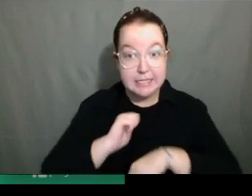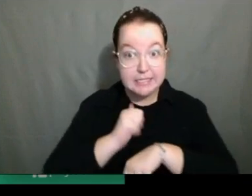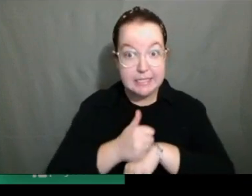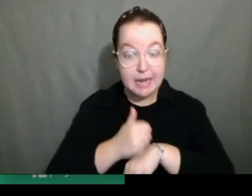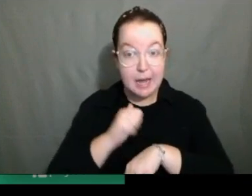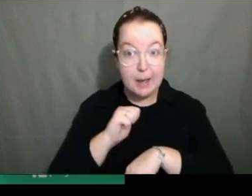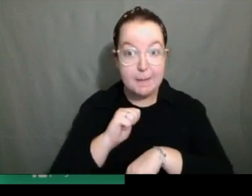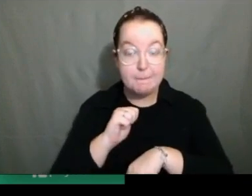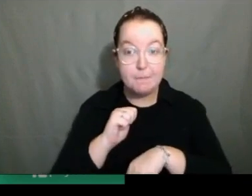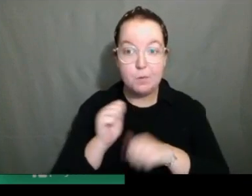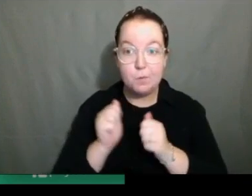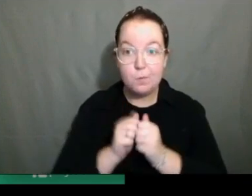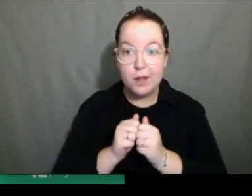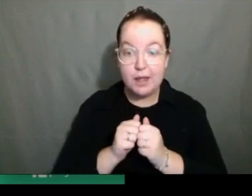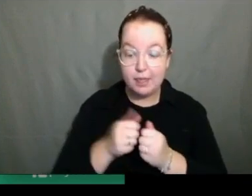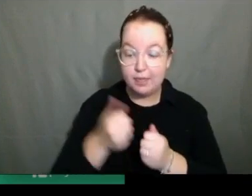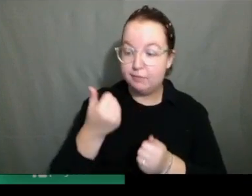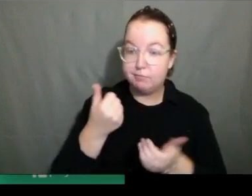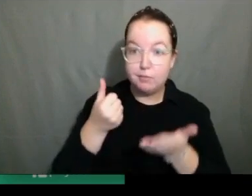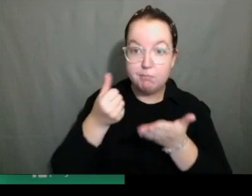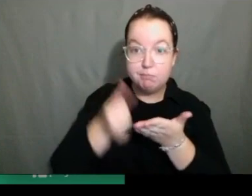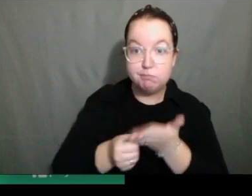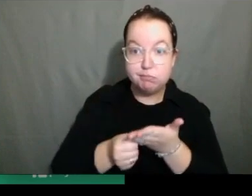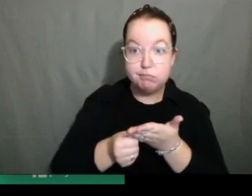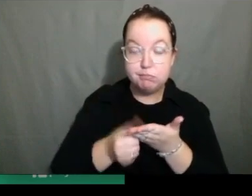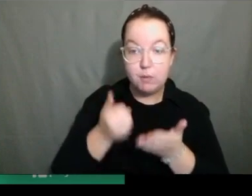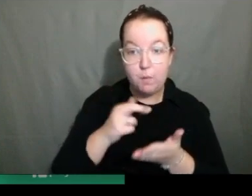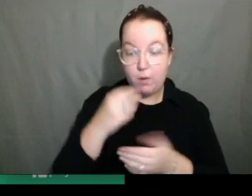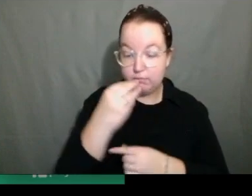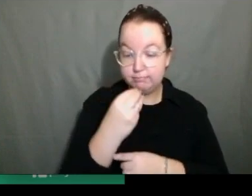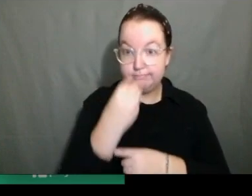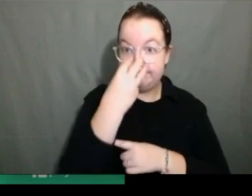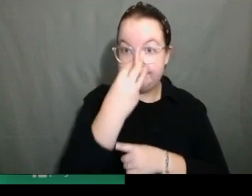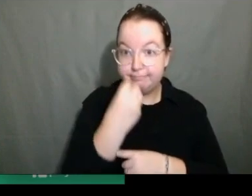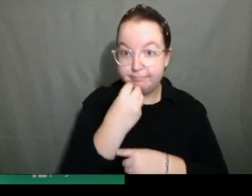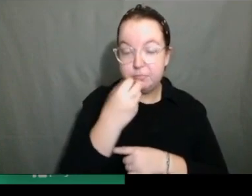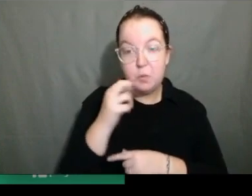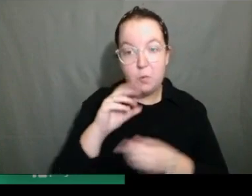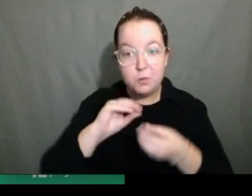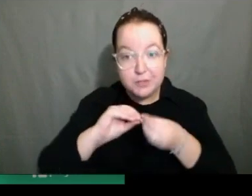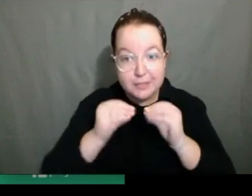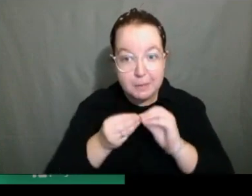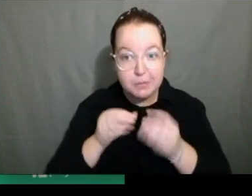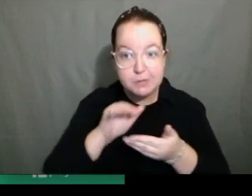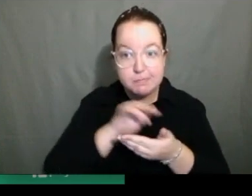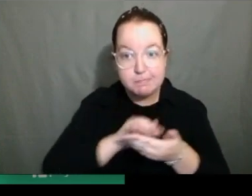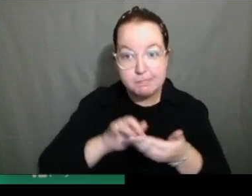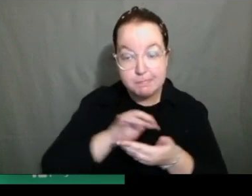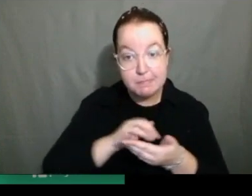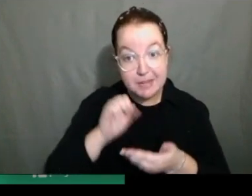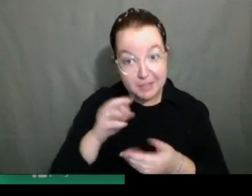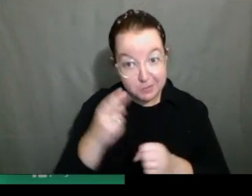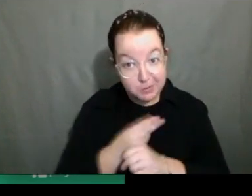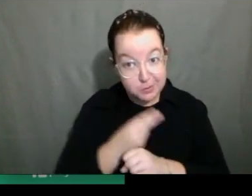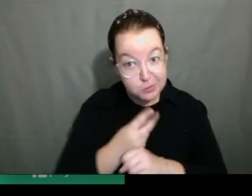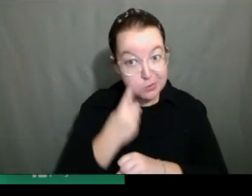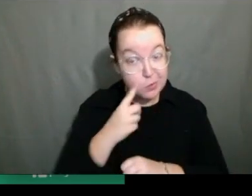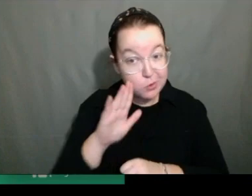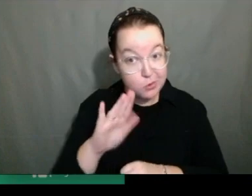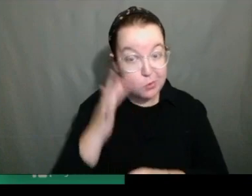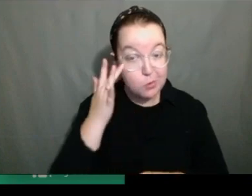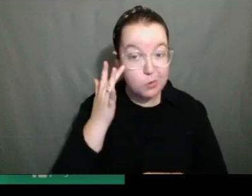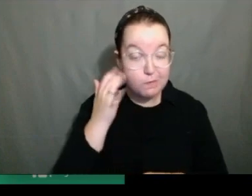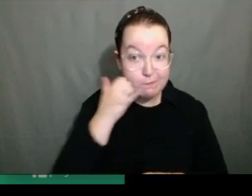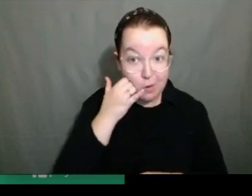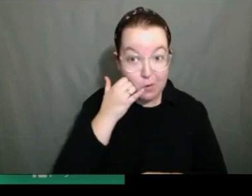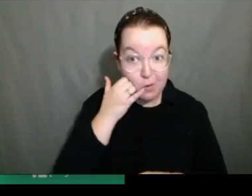is when you can log in with your fingerprint, facial recognition, or a PIN. If you use any of those features on your smartphone, it will